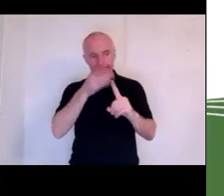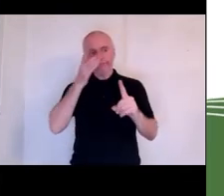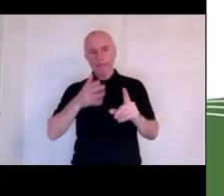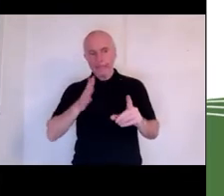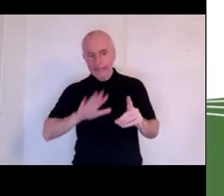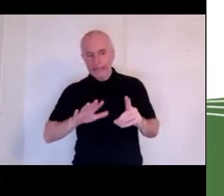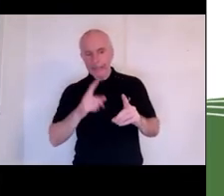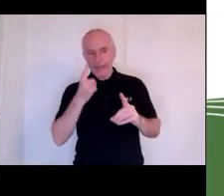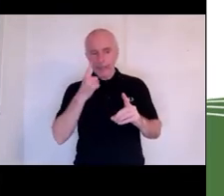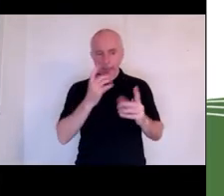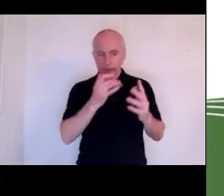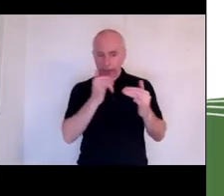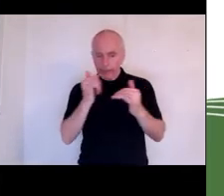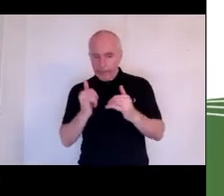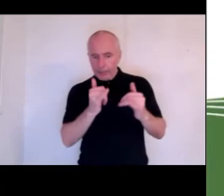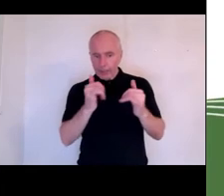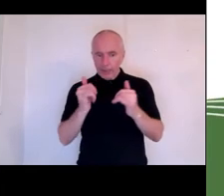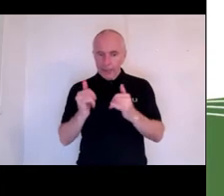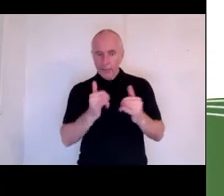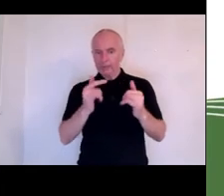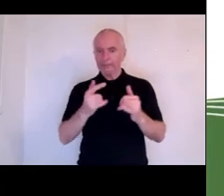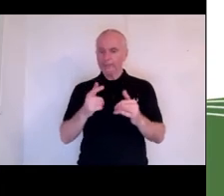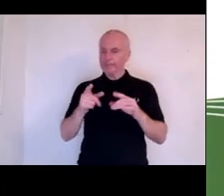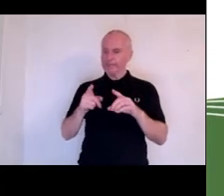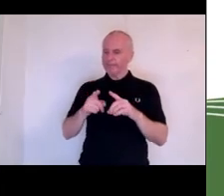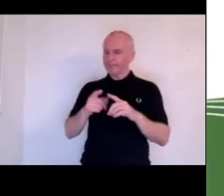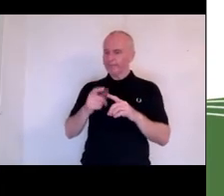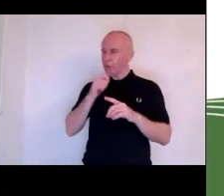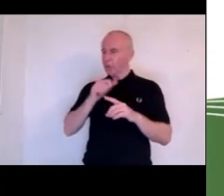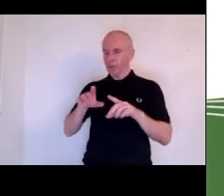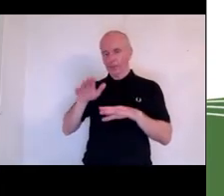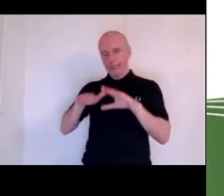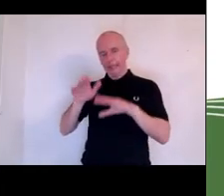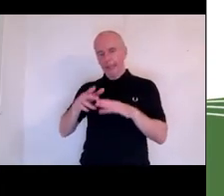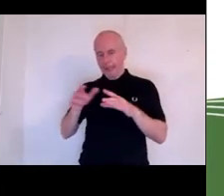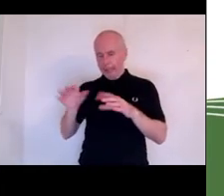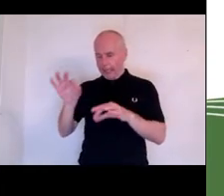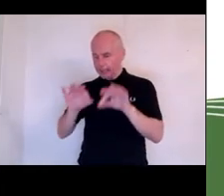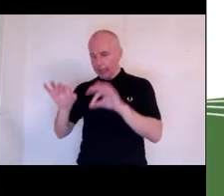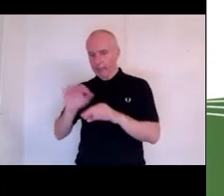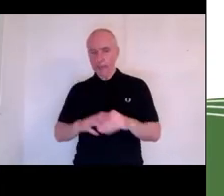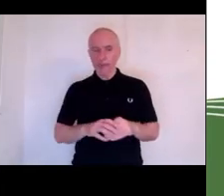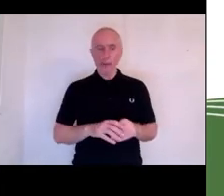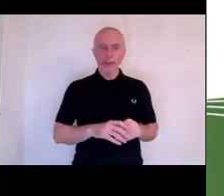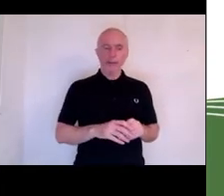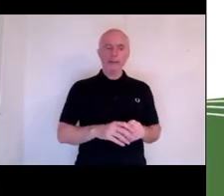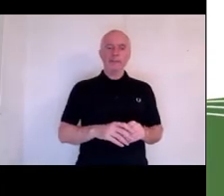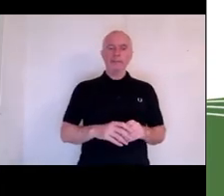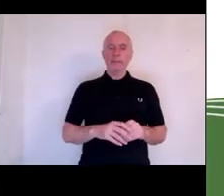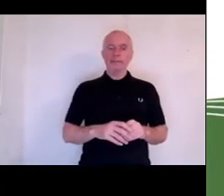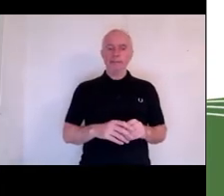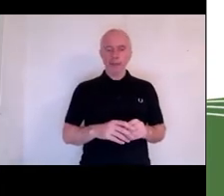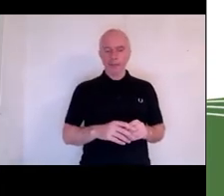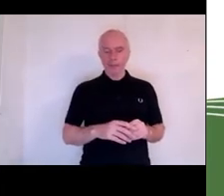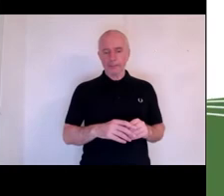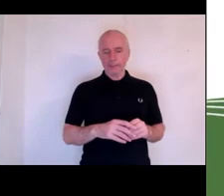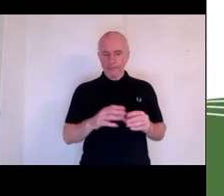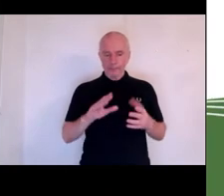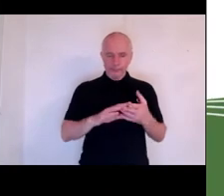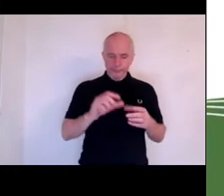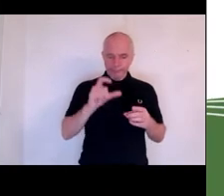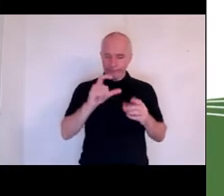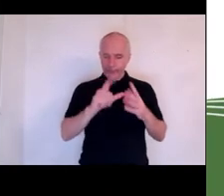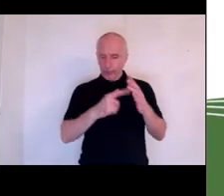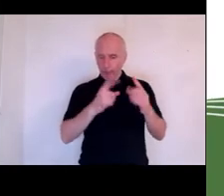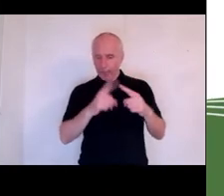measurements using those experiments that I showed on the couple of slides before. And then we go through a process called of compilation and evaluation. So